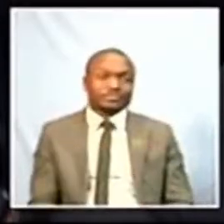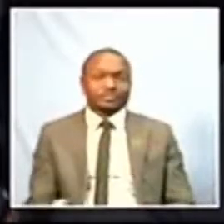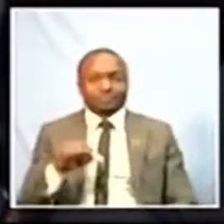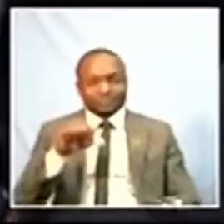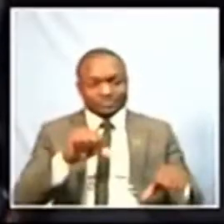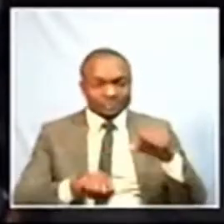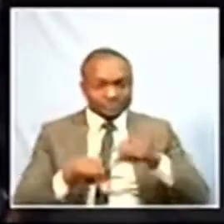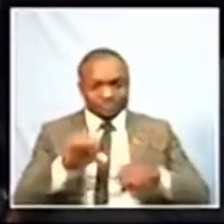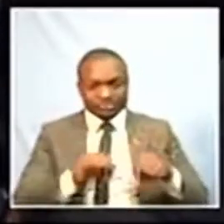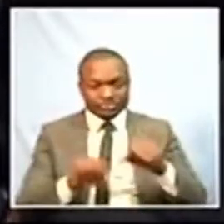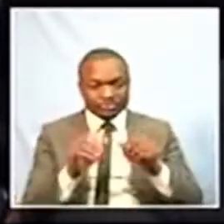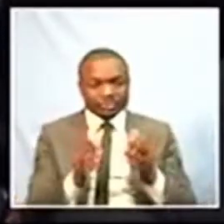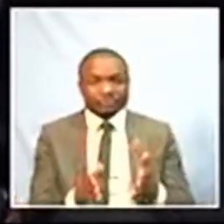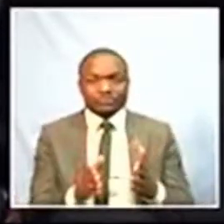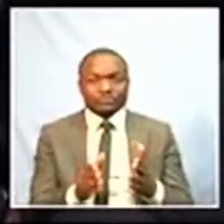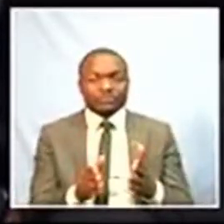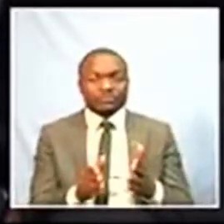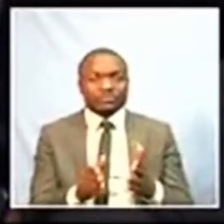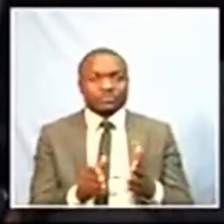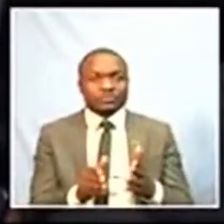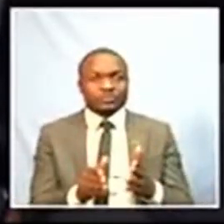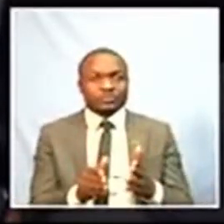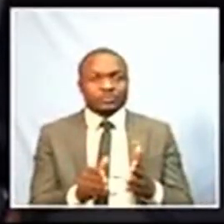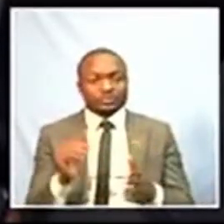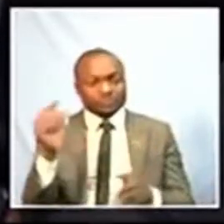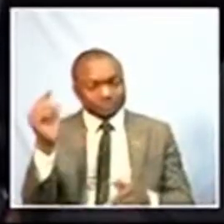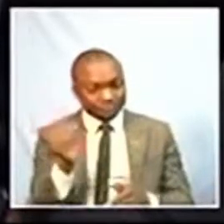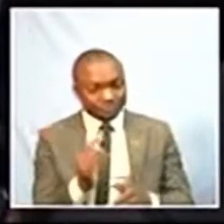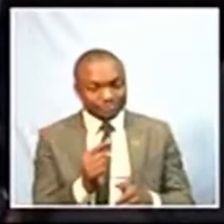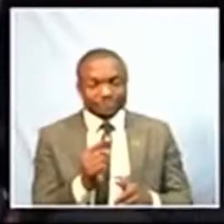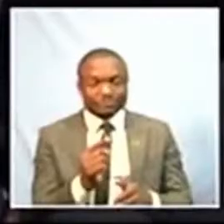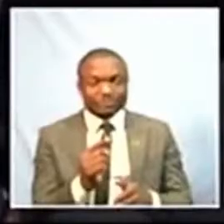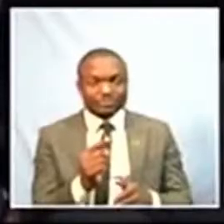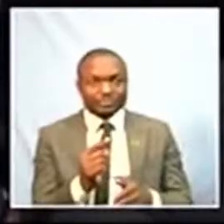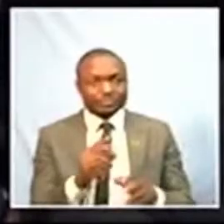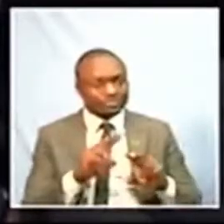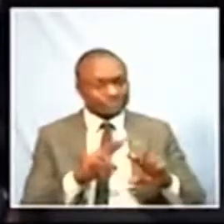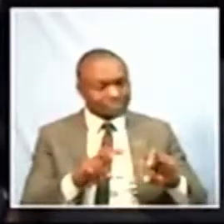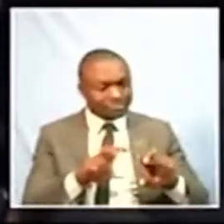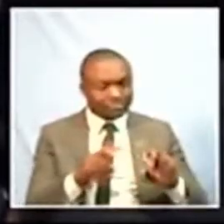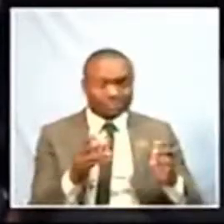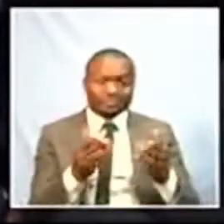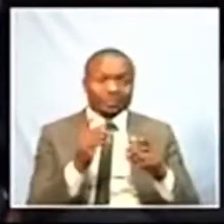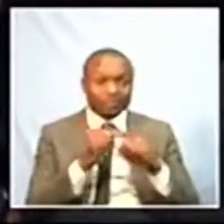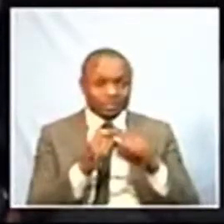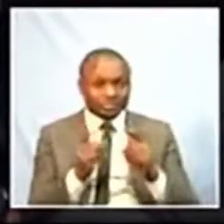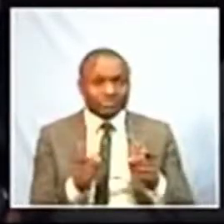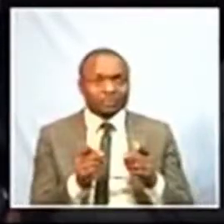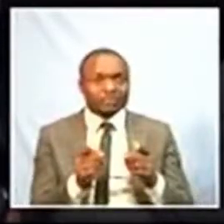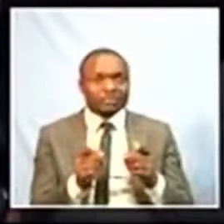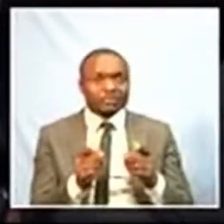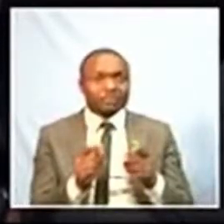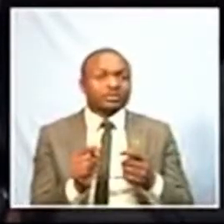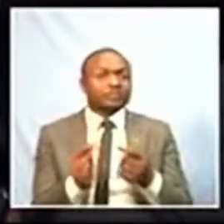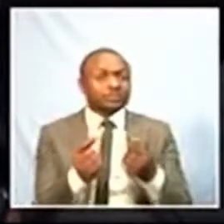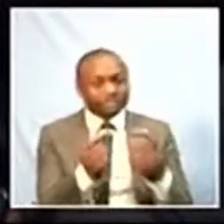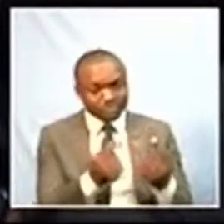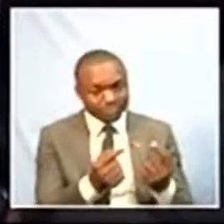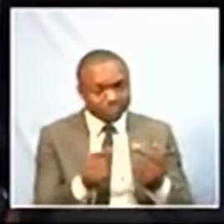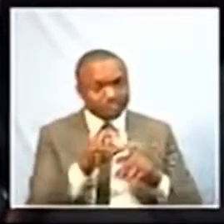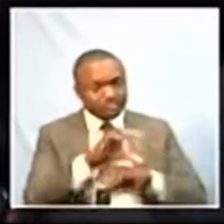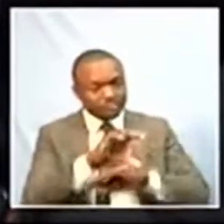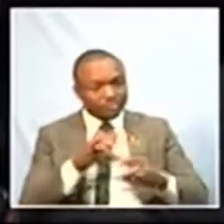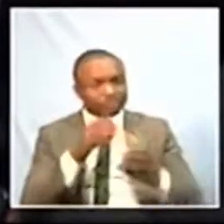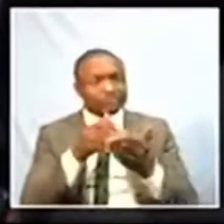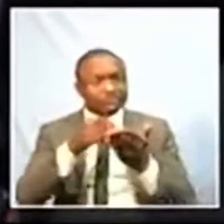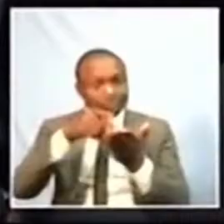auditor didn't pass through or was not checked in. But the circumstance which led this payment